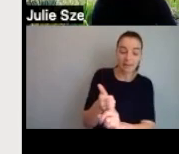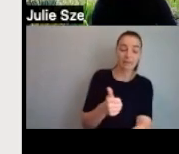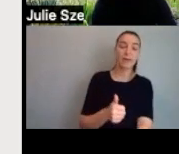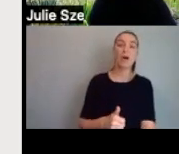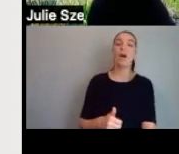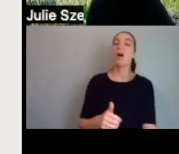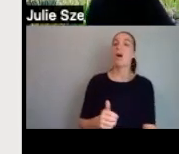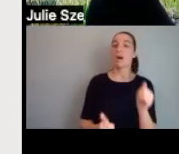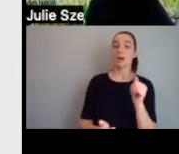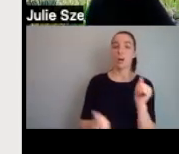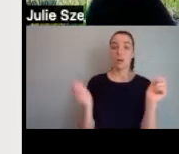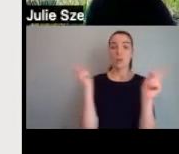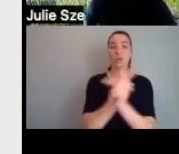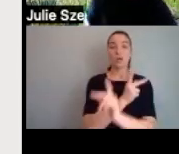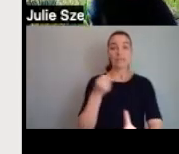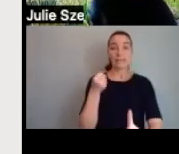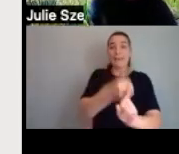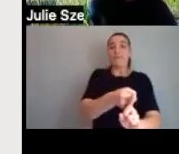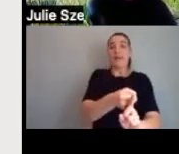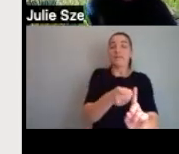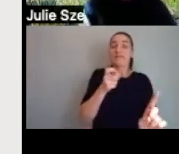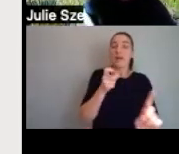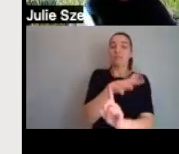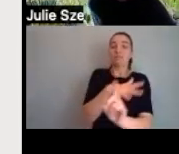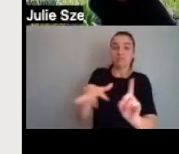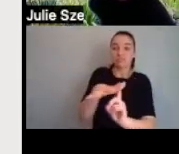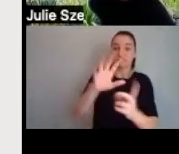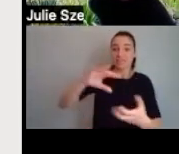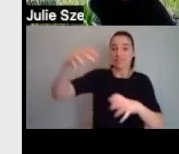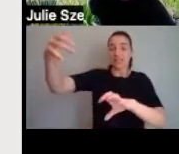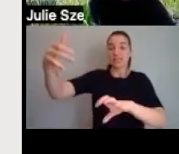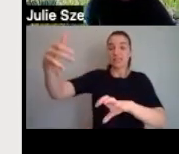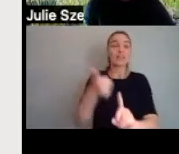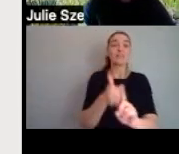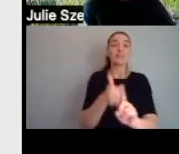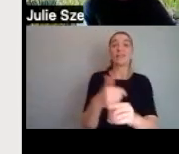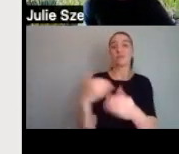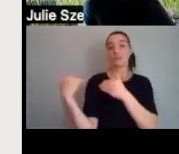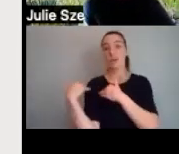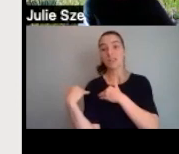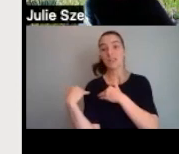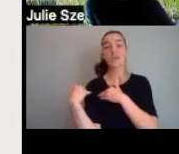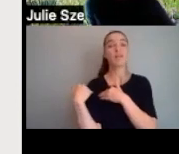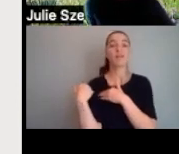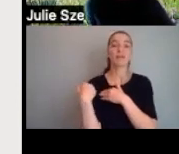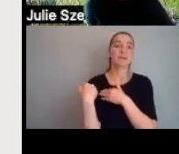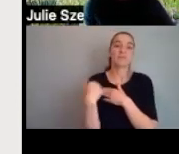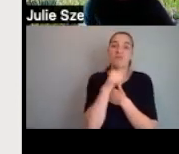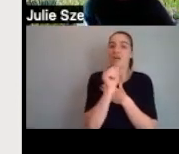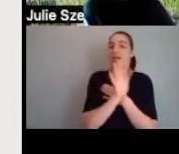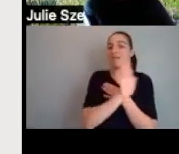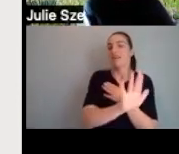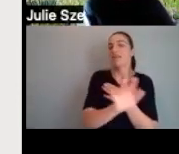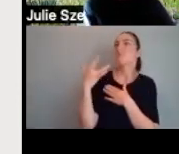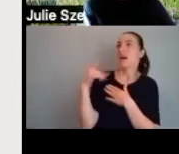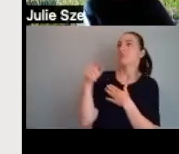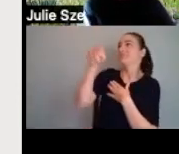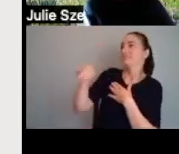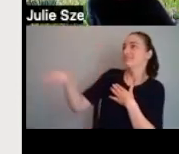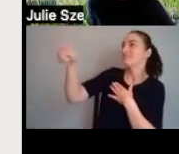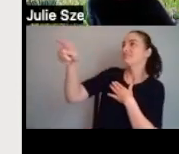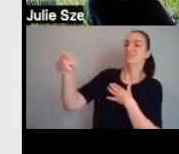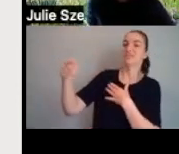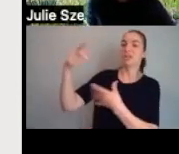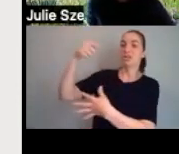Most impacted and least responsible. So frontline and fence line climate justice activists use a transnational framework to just to